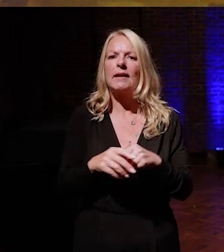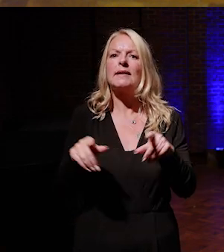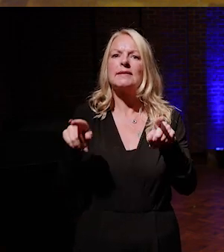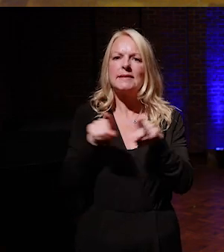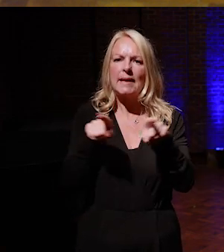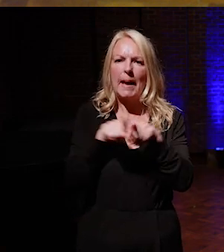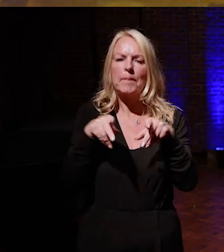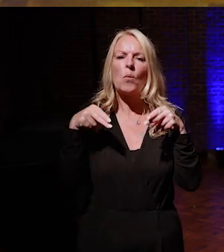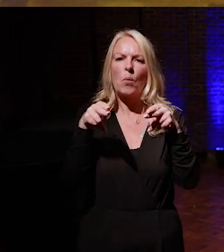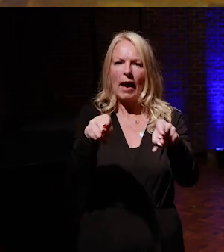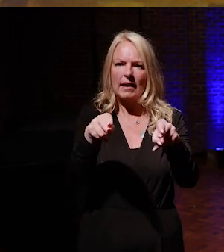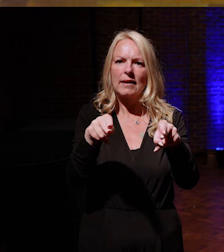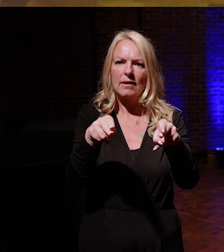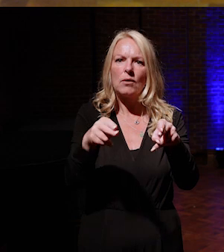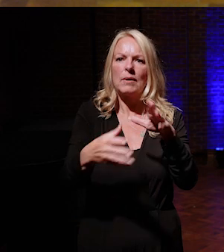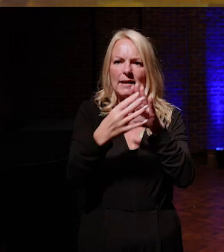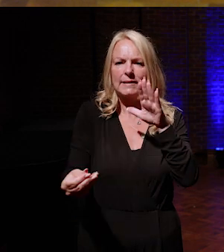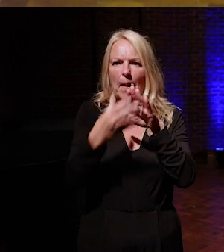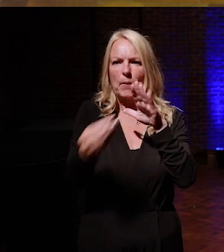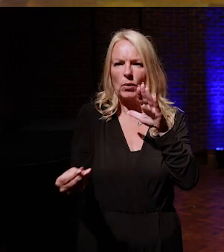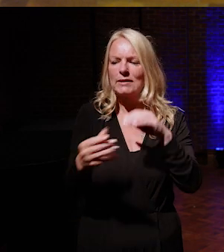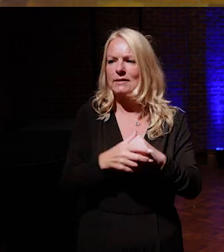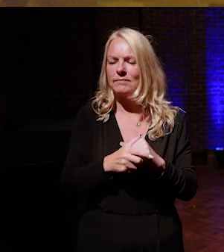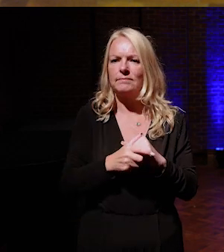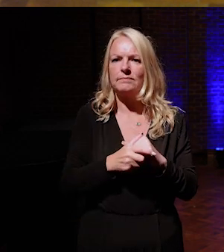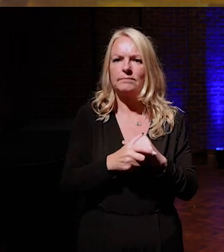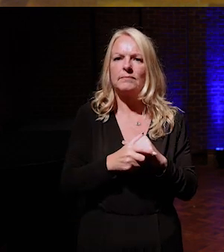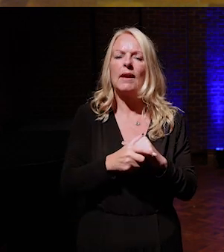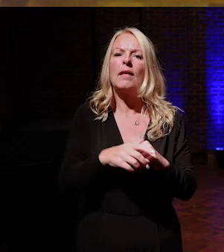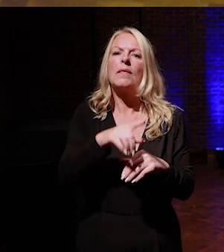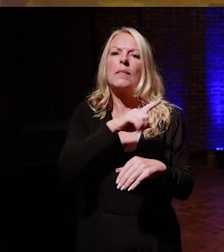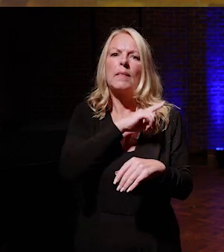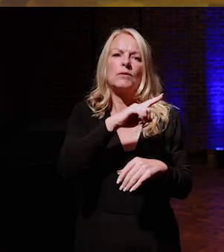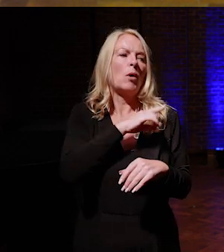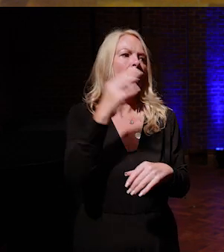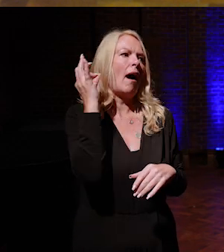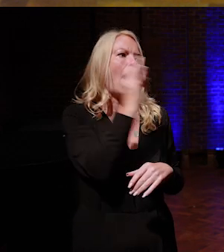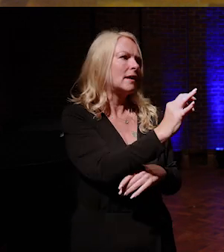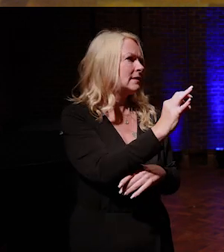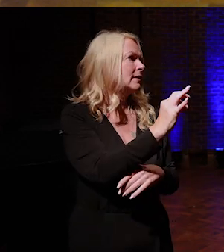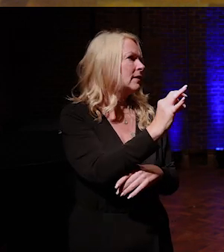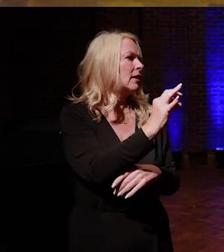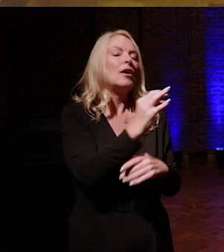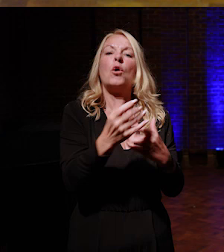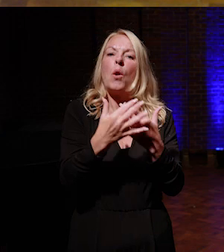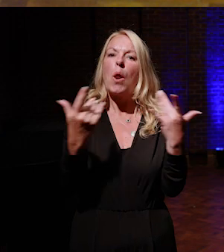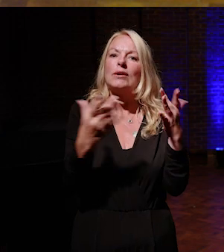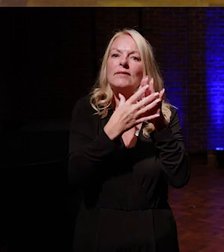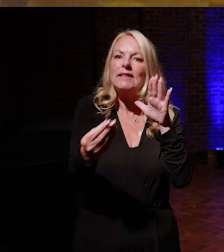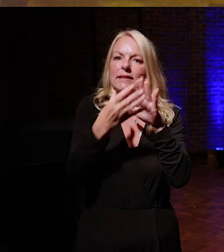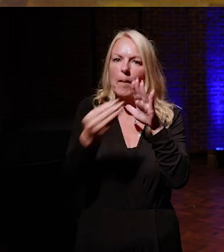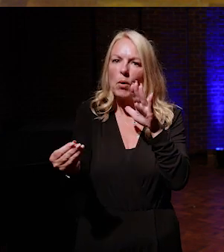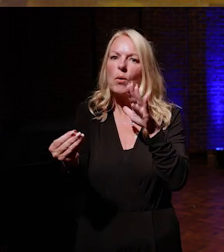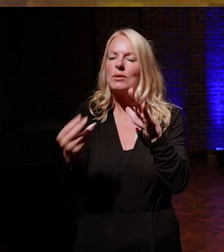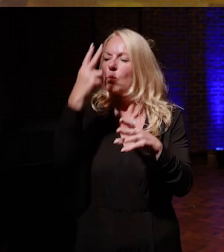humans are, with lots of examples. So that's what I had to do. I had to get lots of examples of